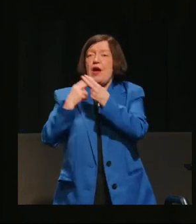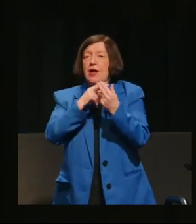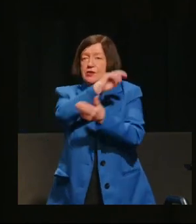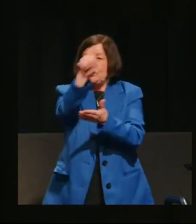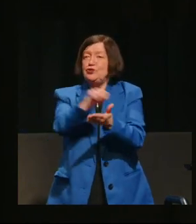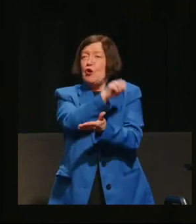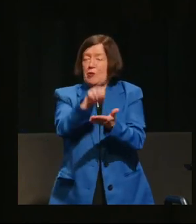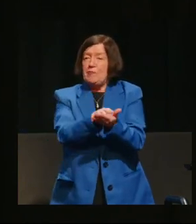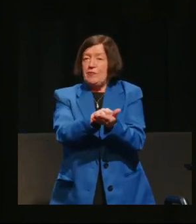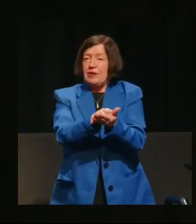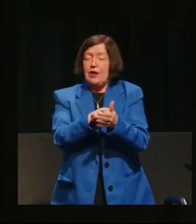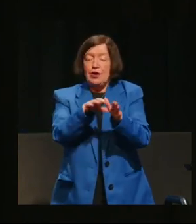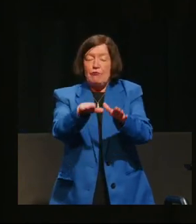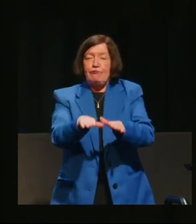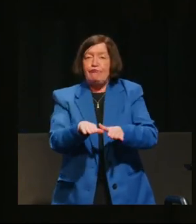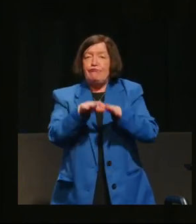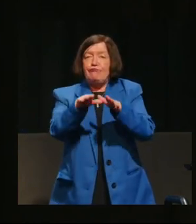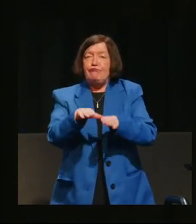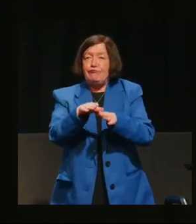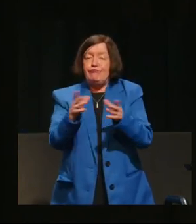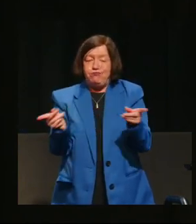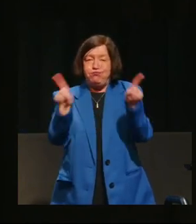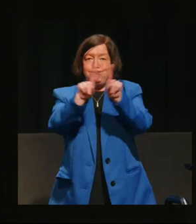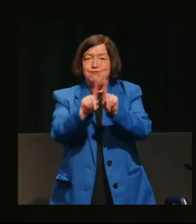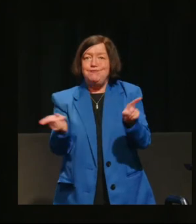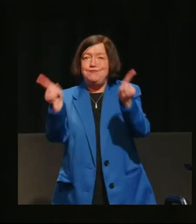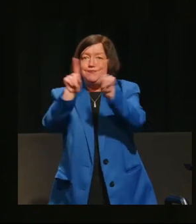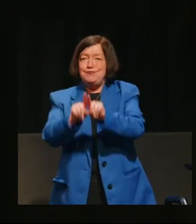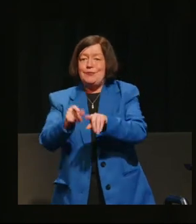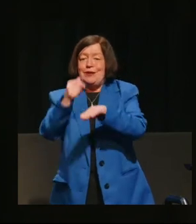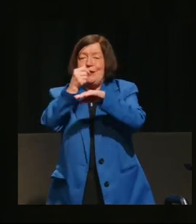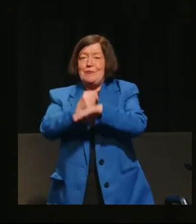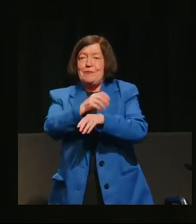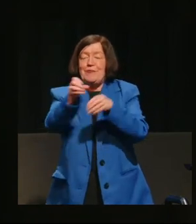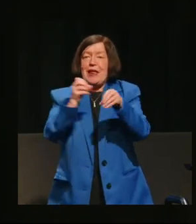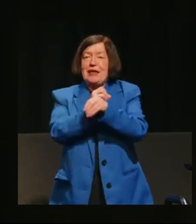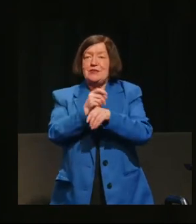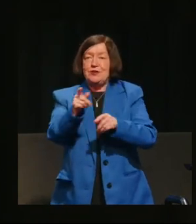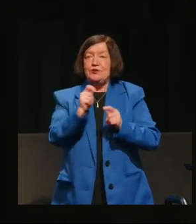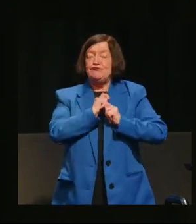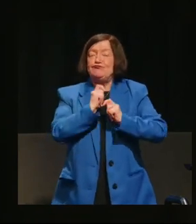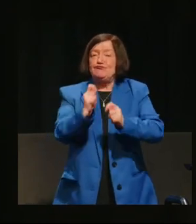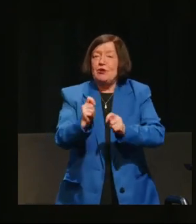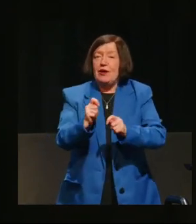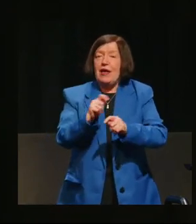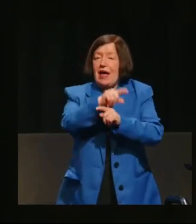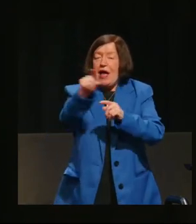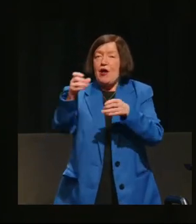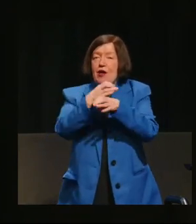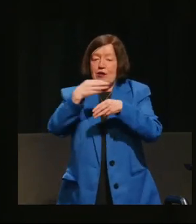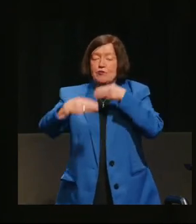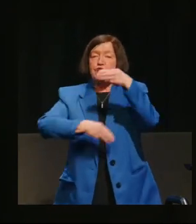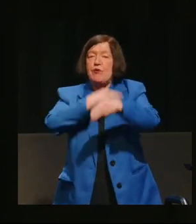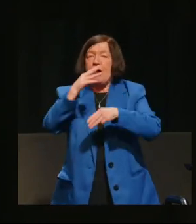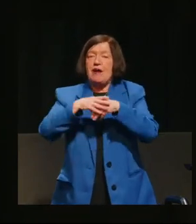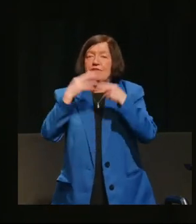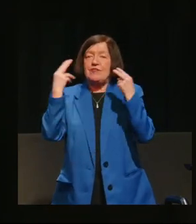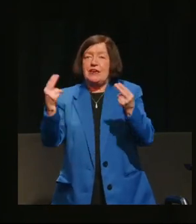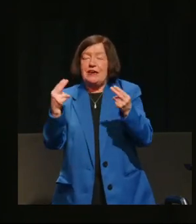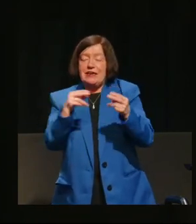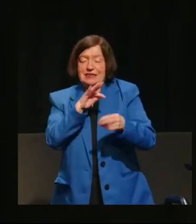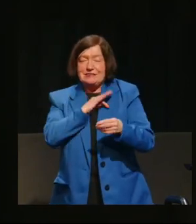Europe. Gradually, reconciliation replaced mistrust, and states began a process of necessary